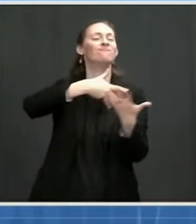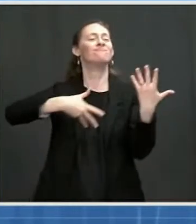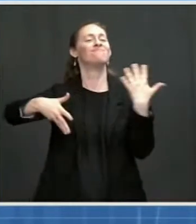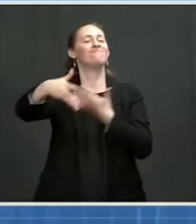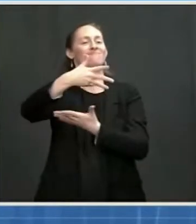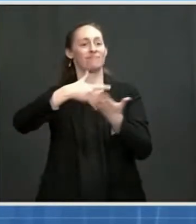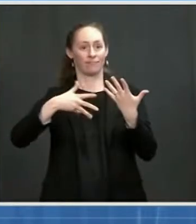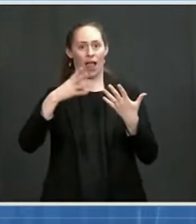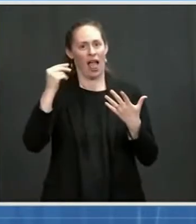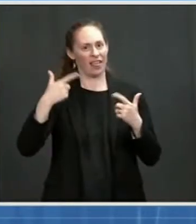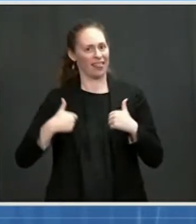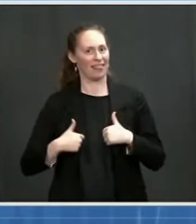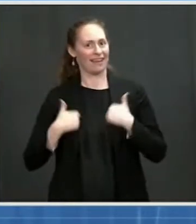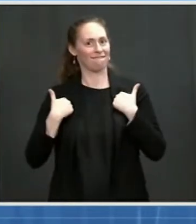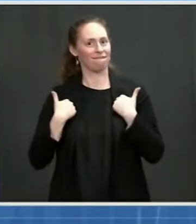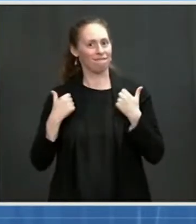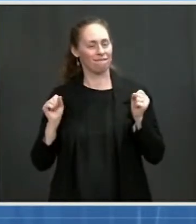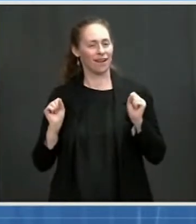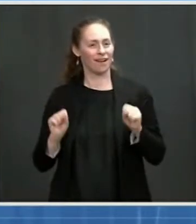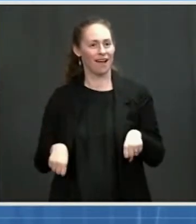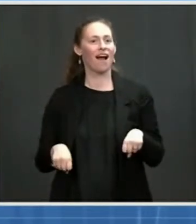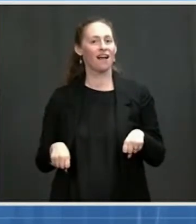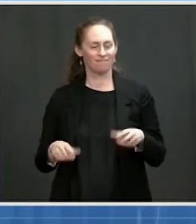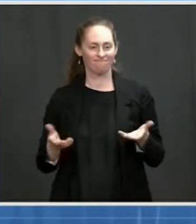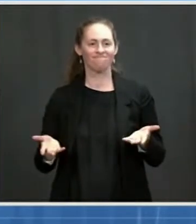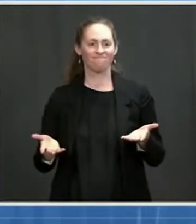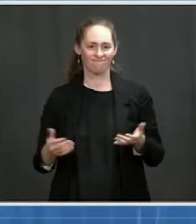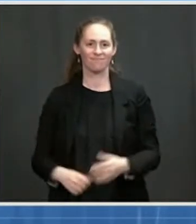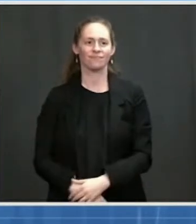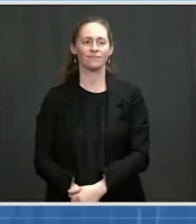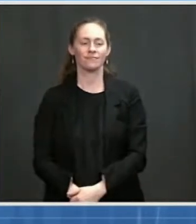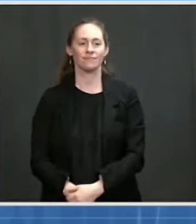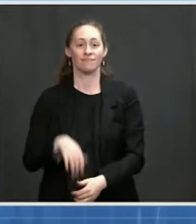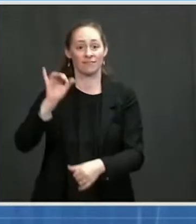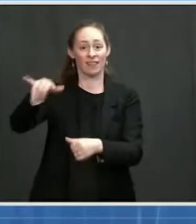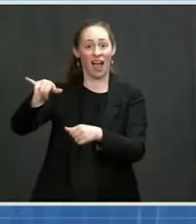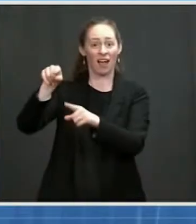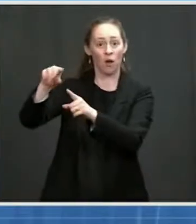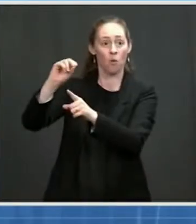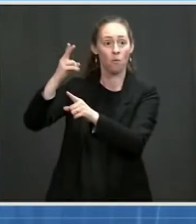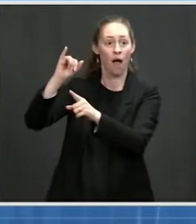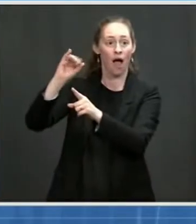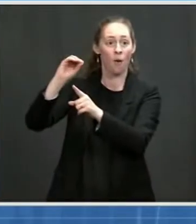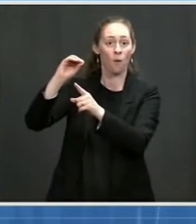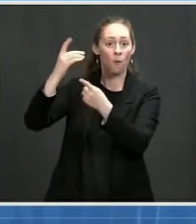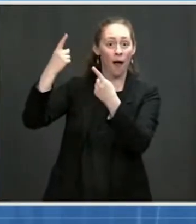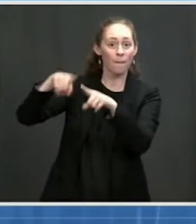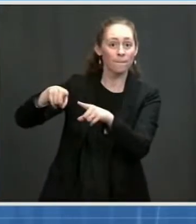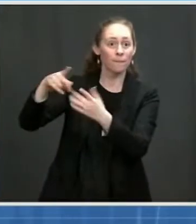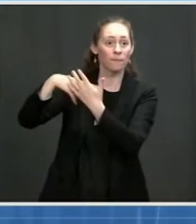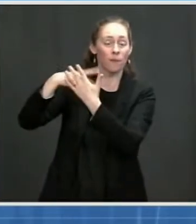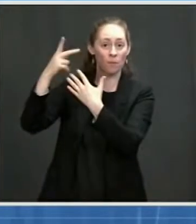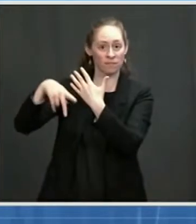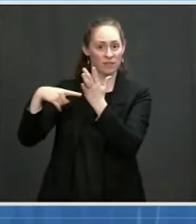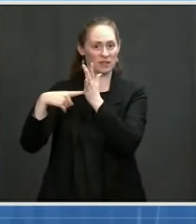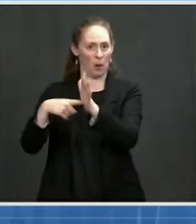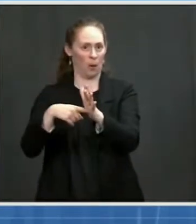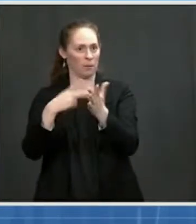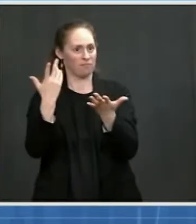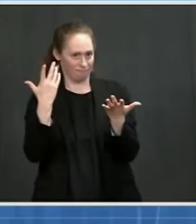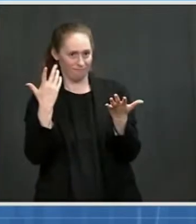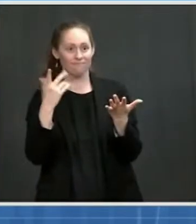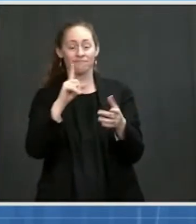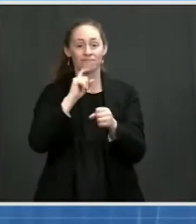In the days after Ohio announced the program, the state saw a 55% increase in its vaccination rate among